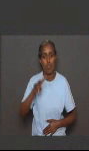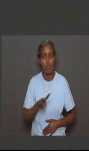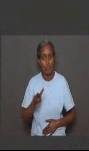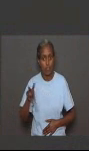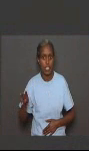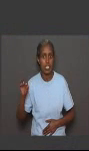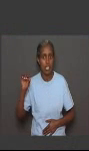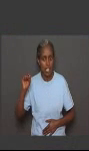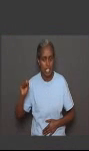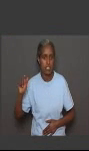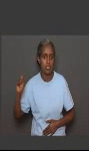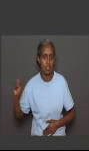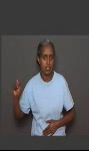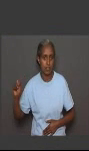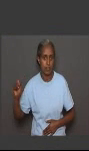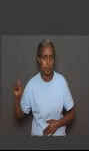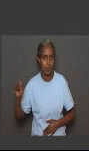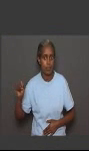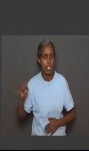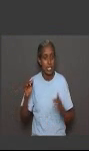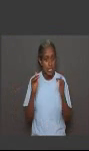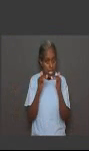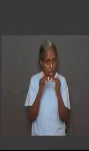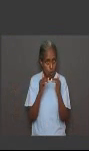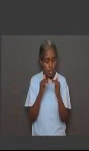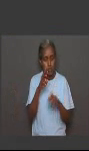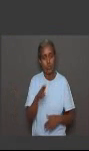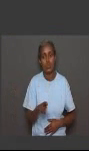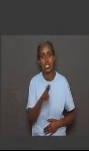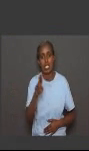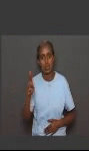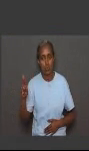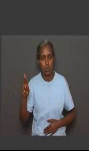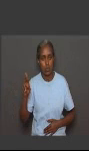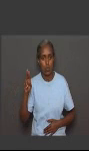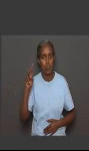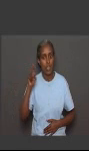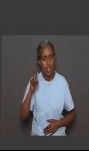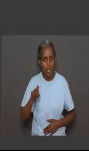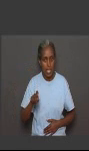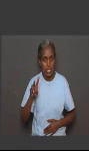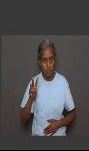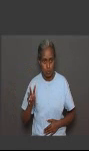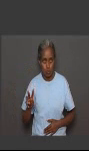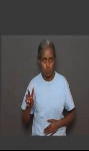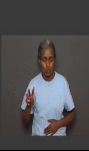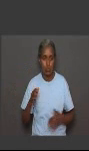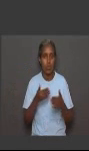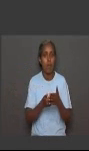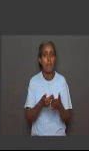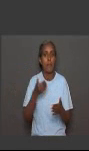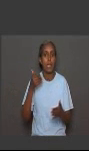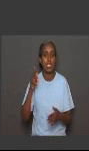of vector st is equal to the square root of